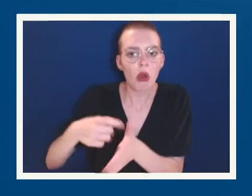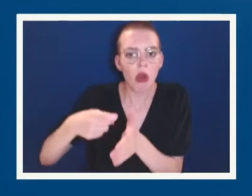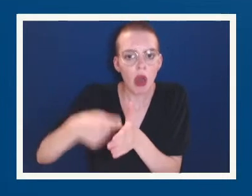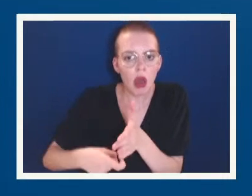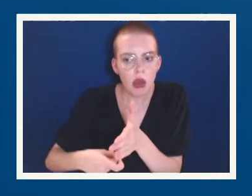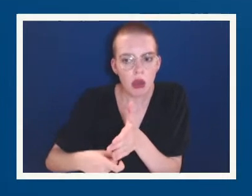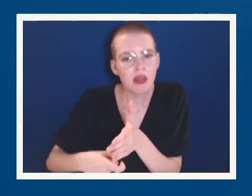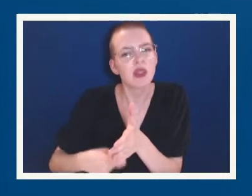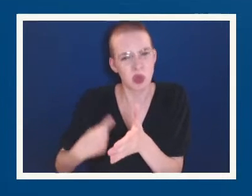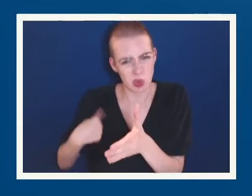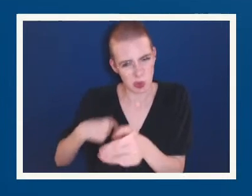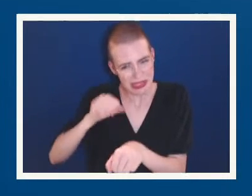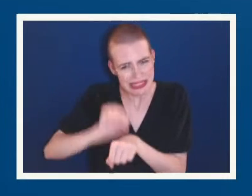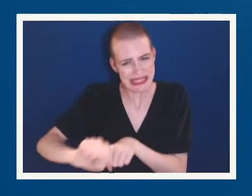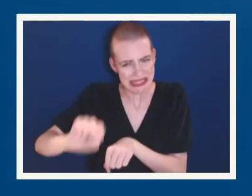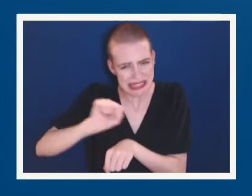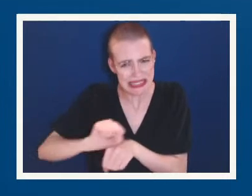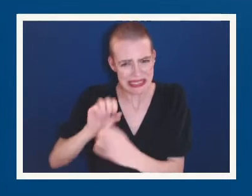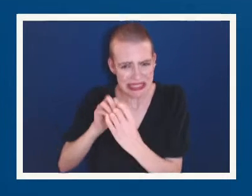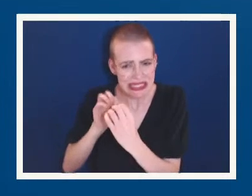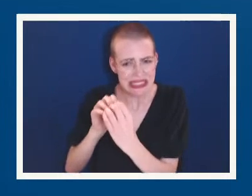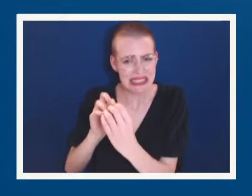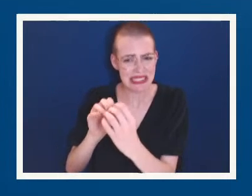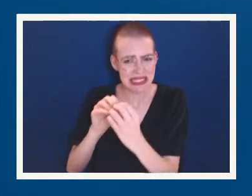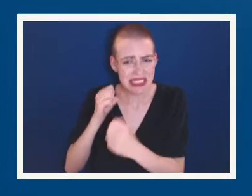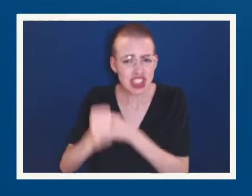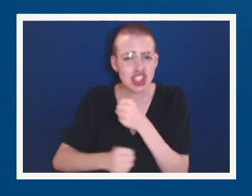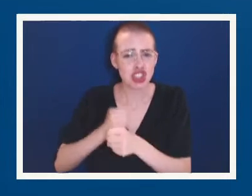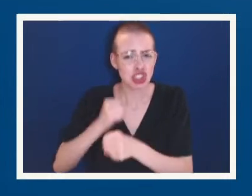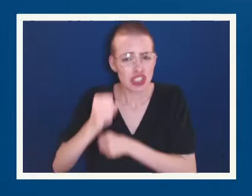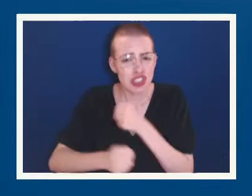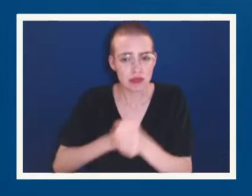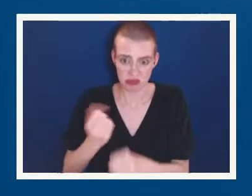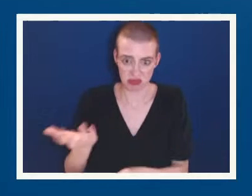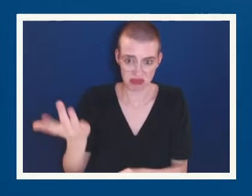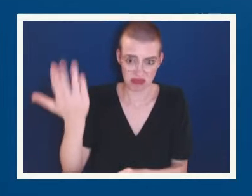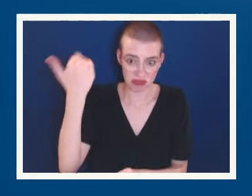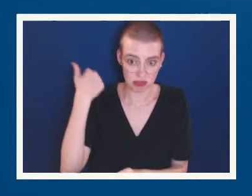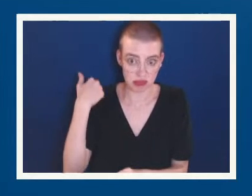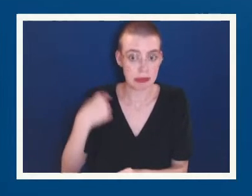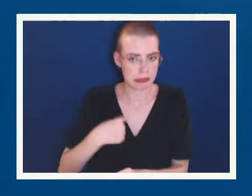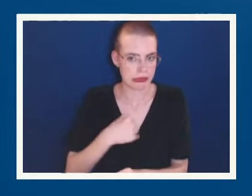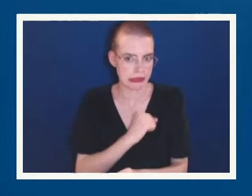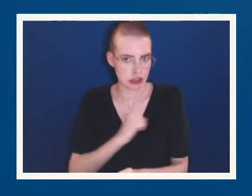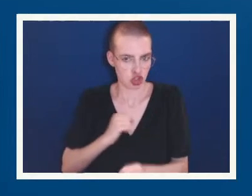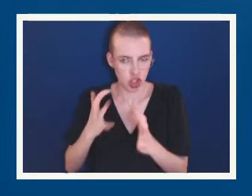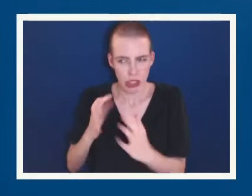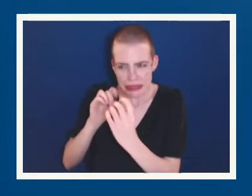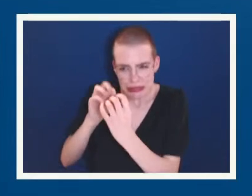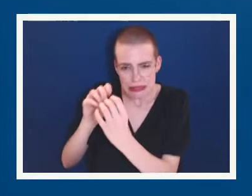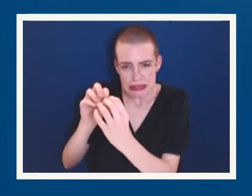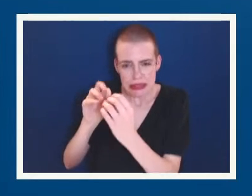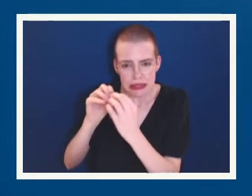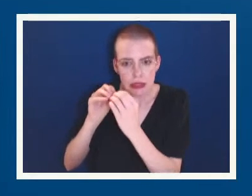get that done for years when I was in the Senate and Vice President. But Big Pharma spent a lot of money